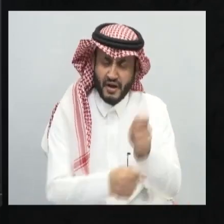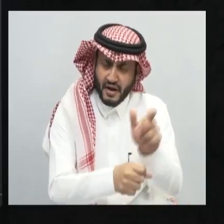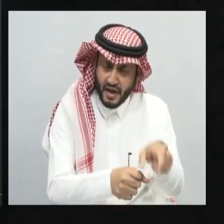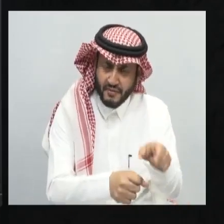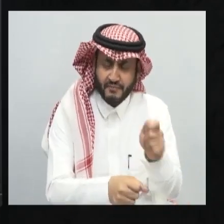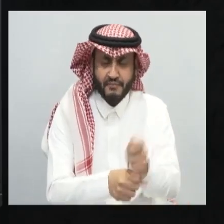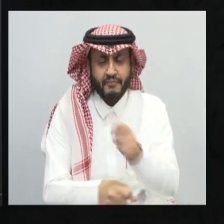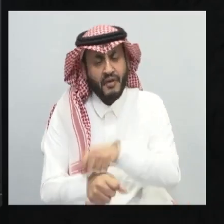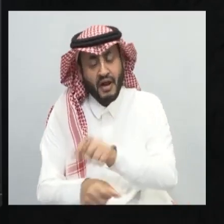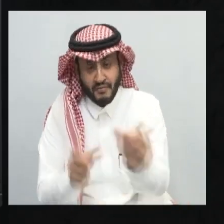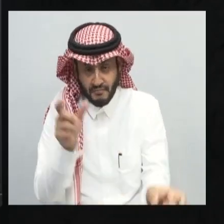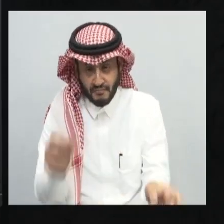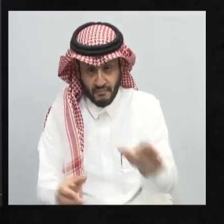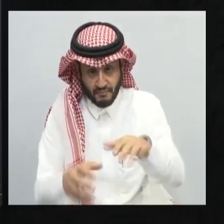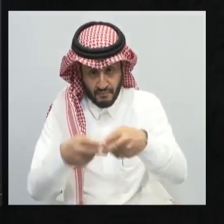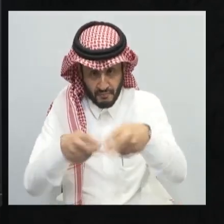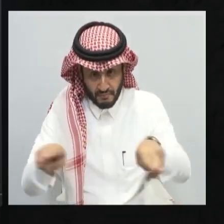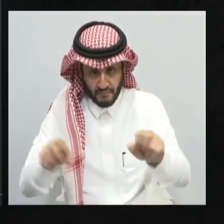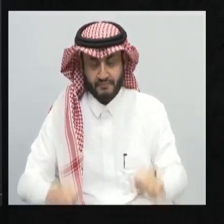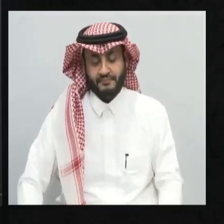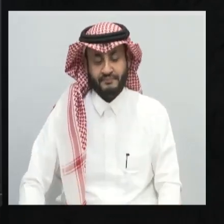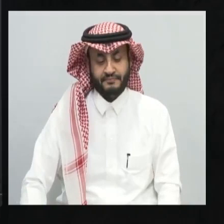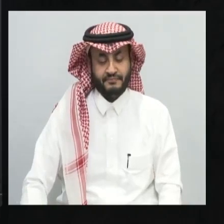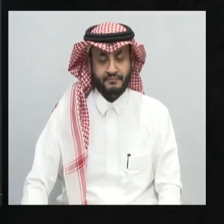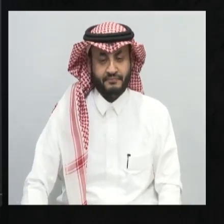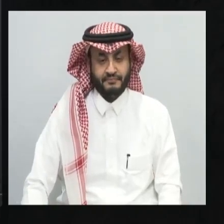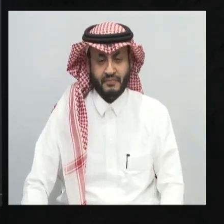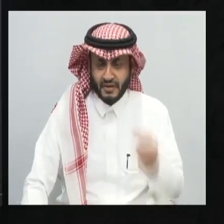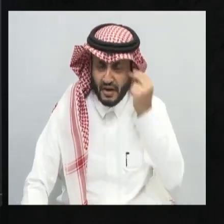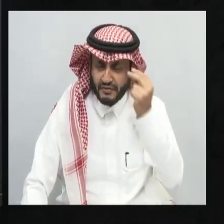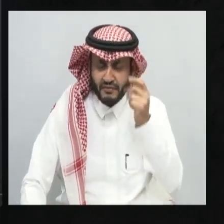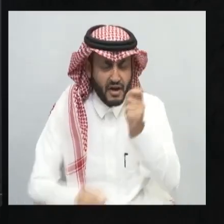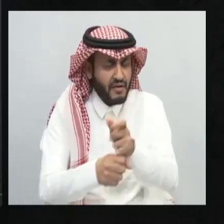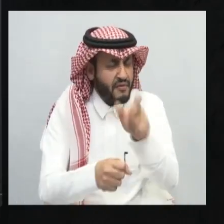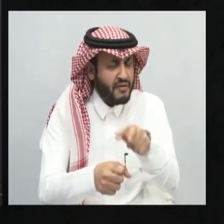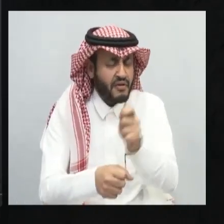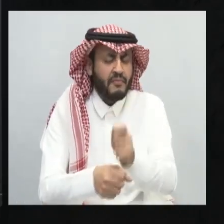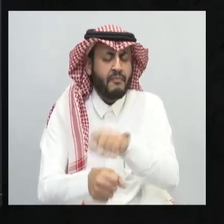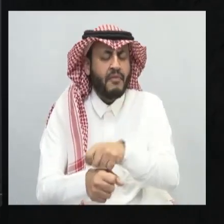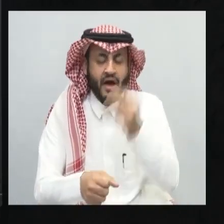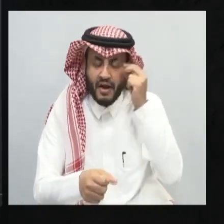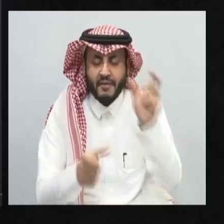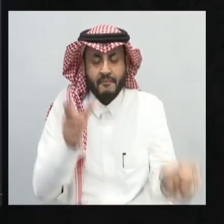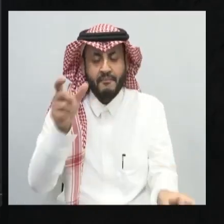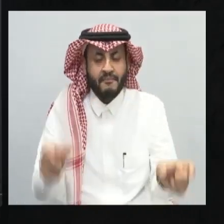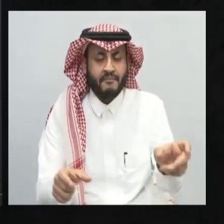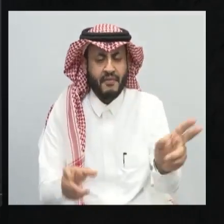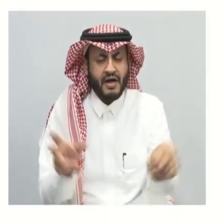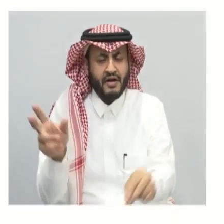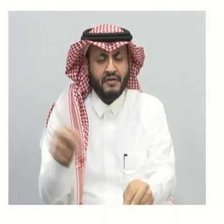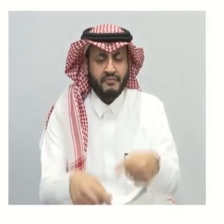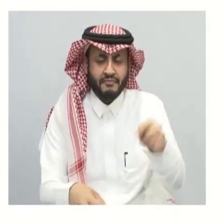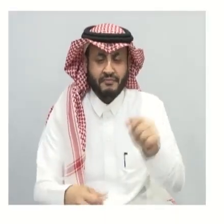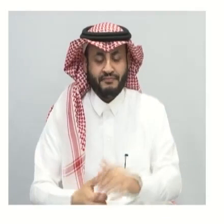a replacement, you can use the pronoun. Just check, is it a subject or it is the object? And you can choose the correct